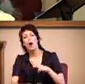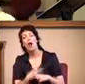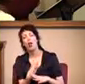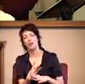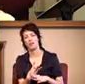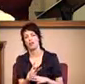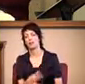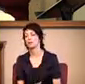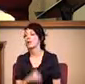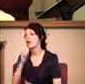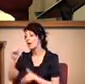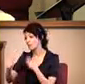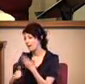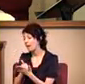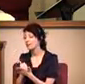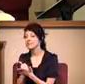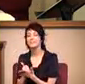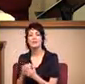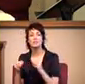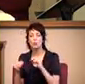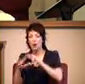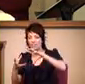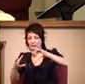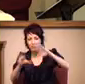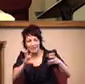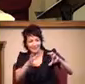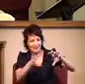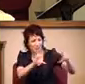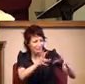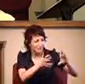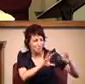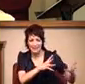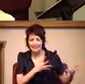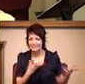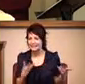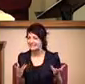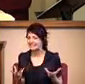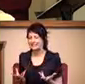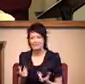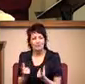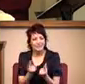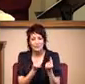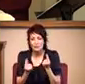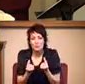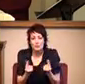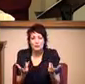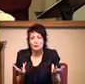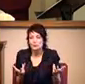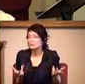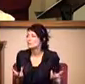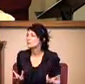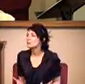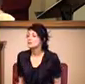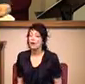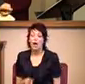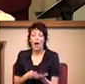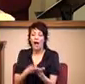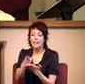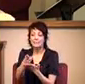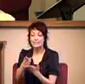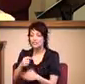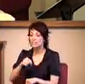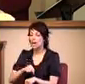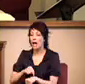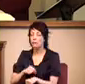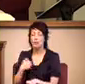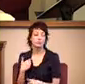You know, and it just keeps getting to be more of a mess and more of a mess and more of a mess. And, you know, I'll be honest, there's times